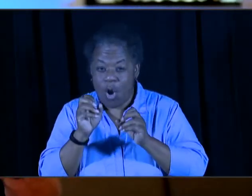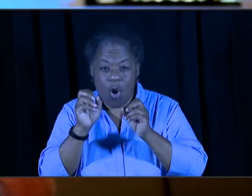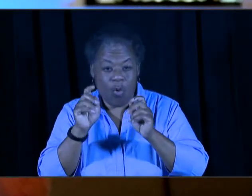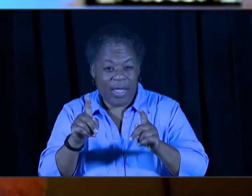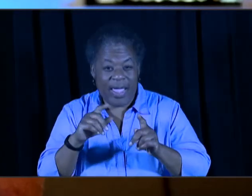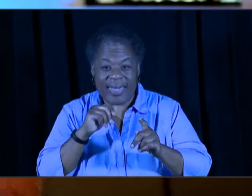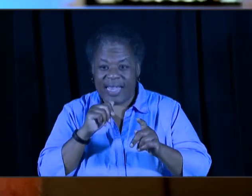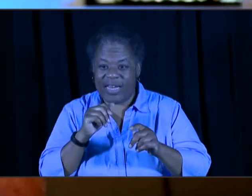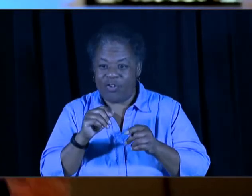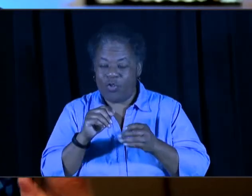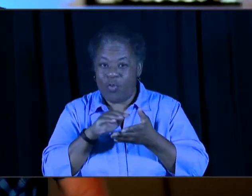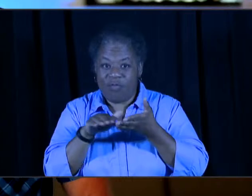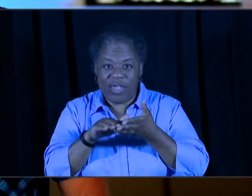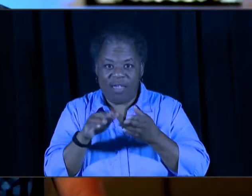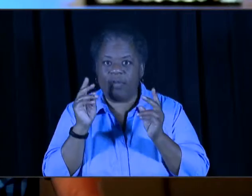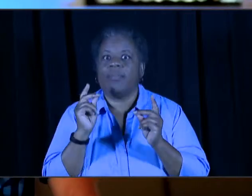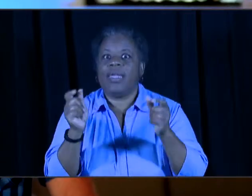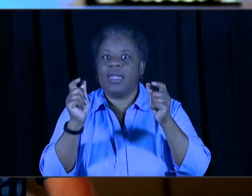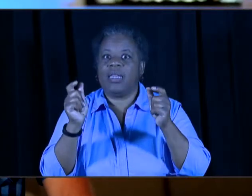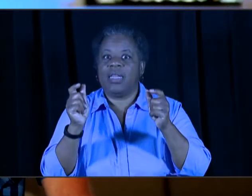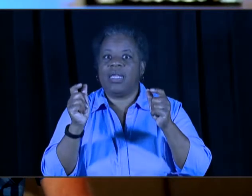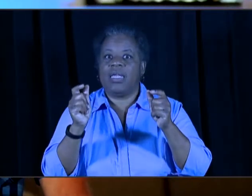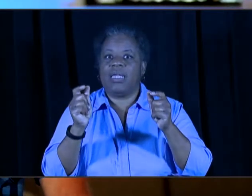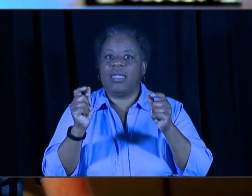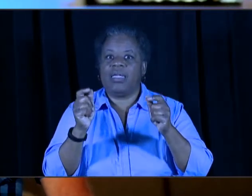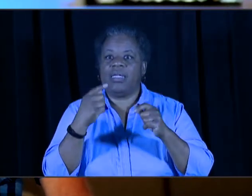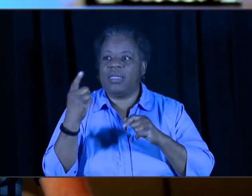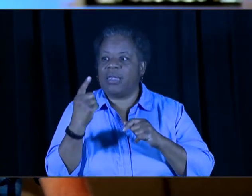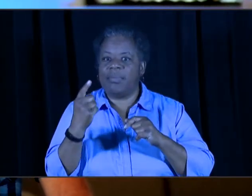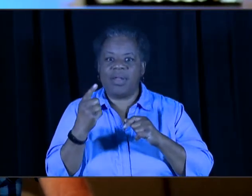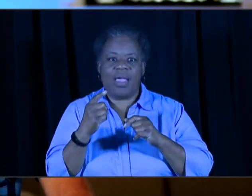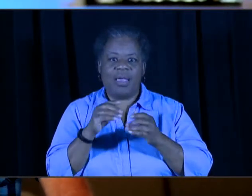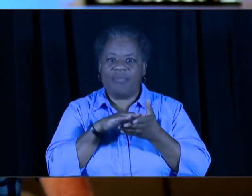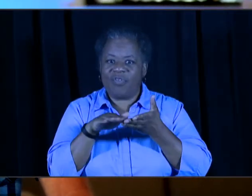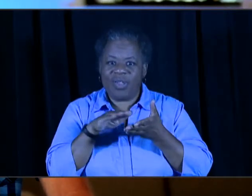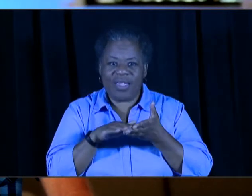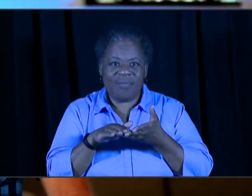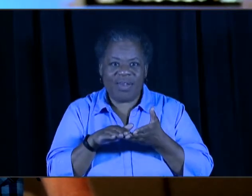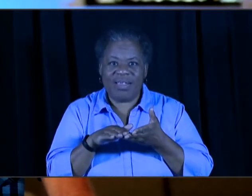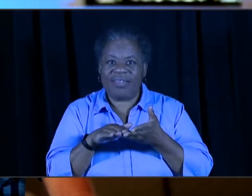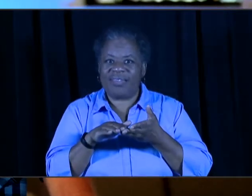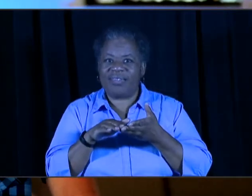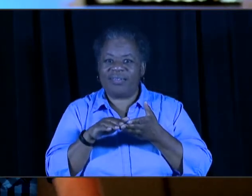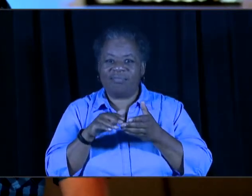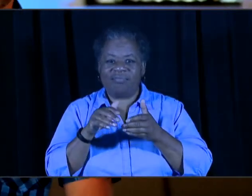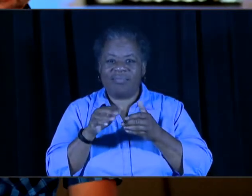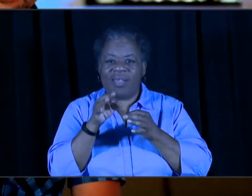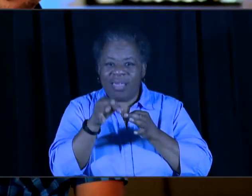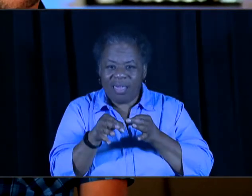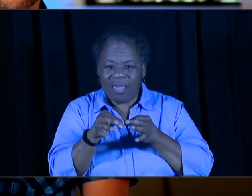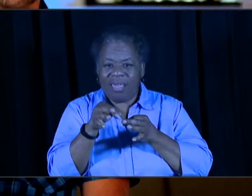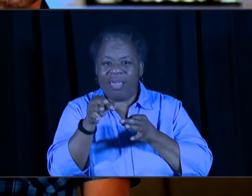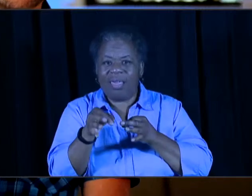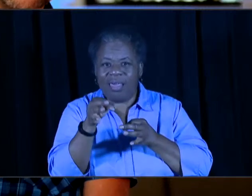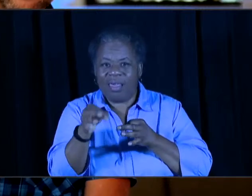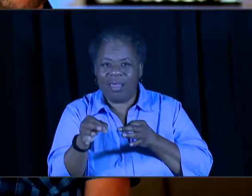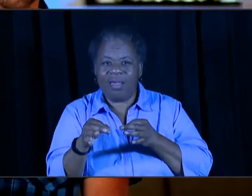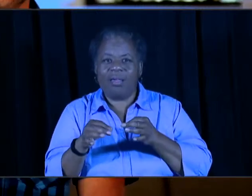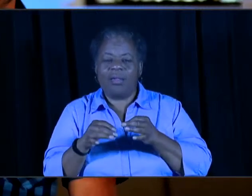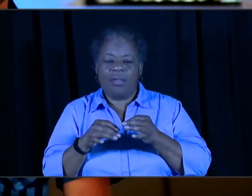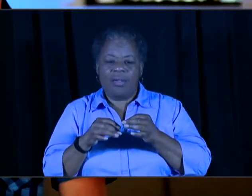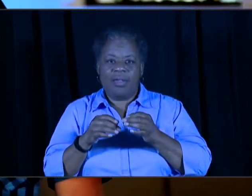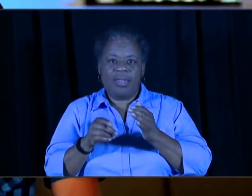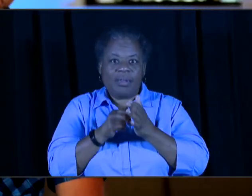So sometimes you shouldn't get to forgiveness right away. Sometimes the hurt has been